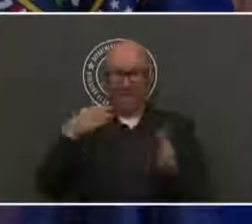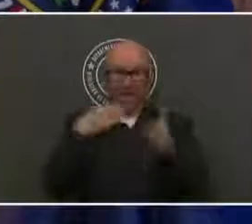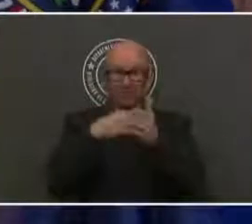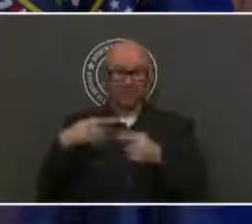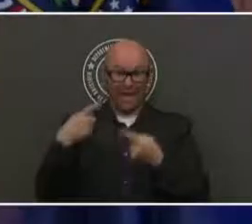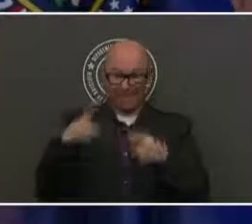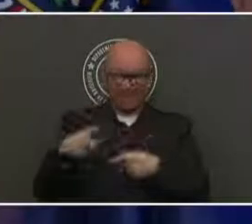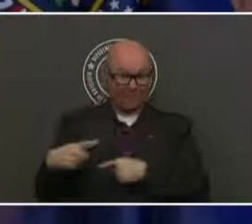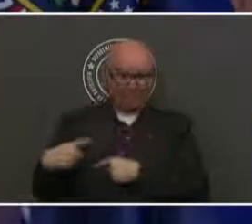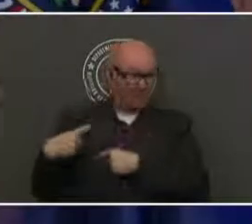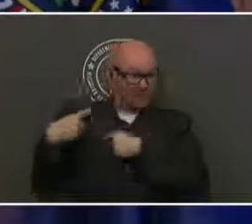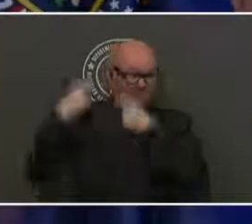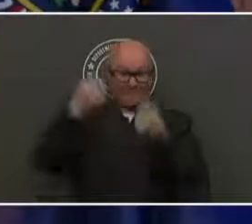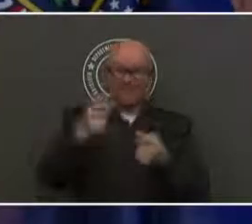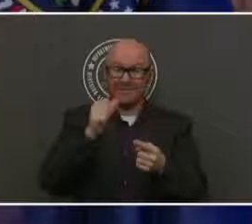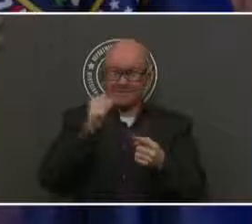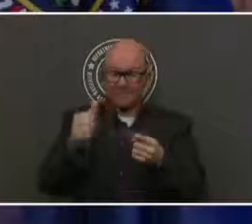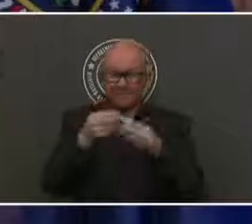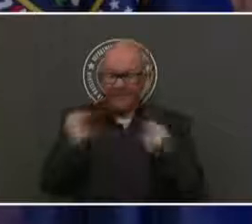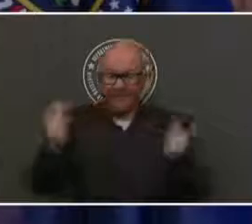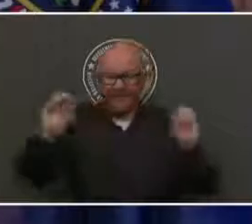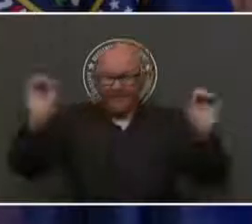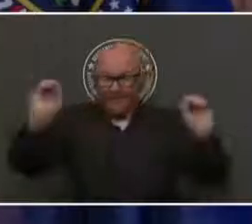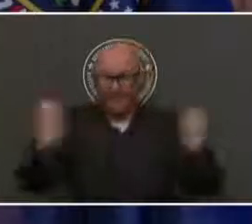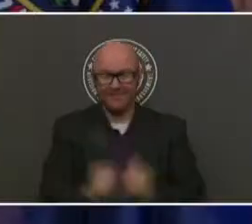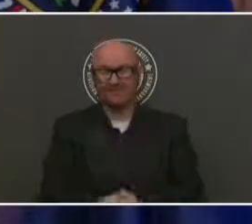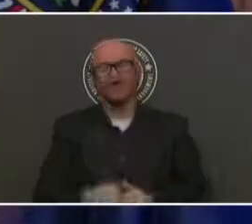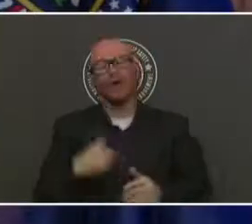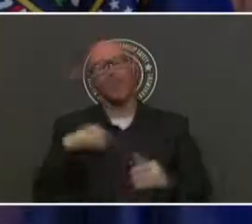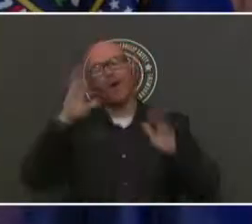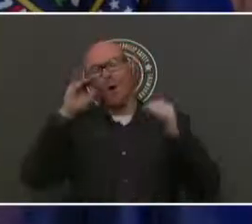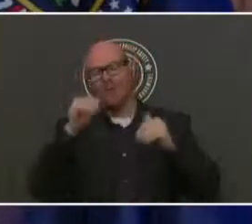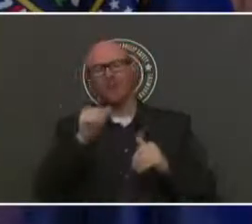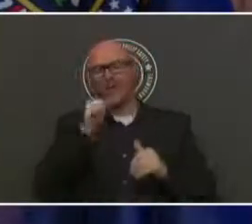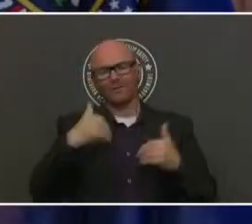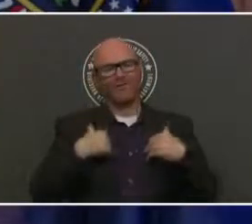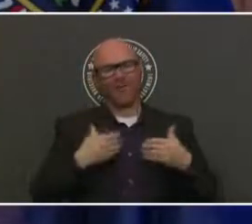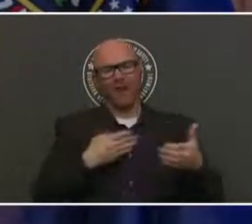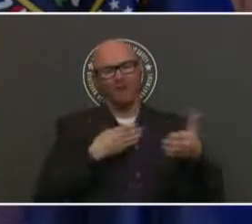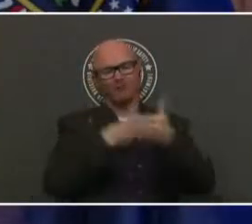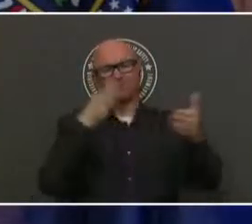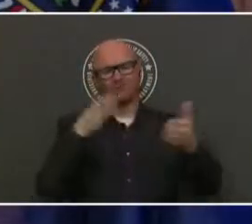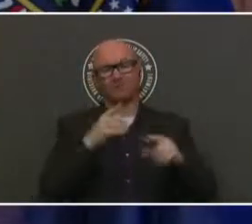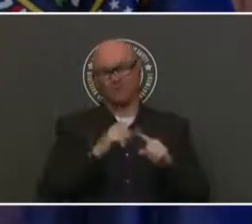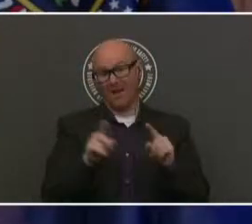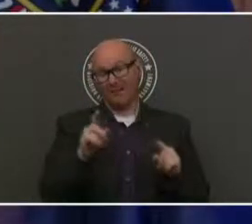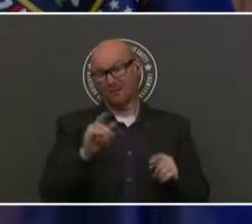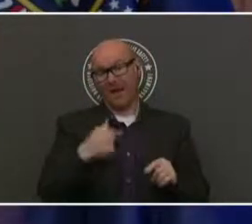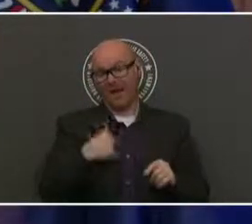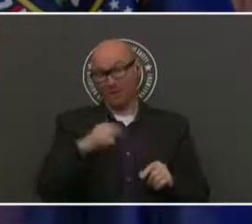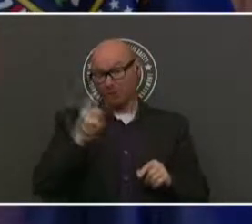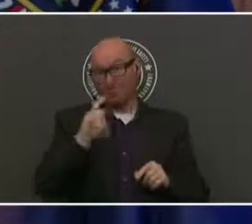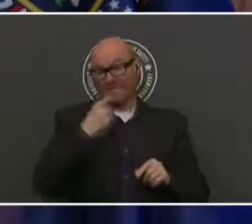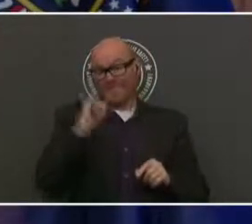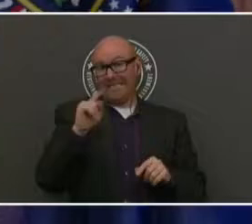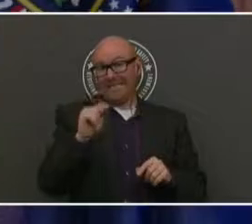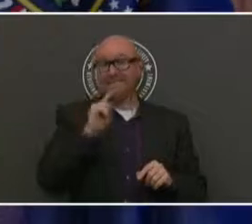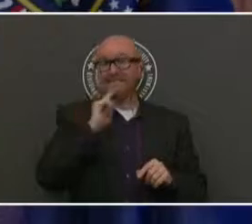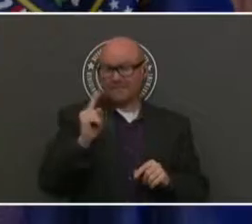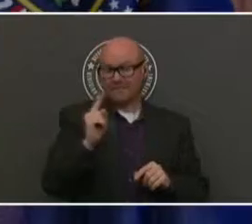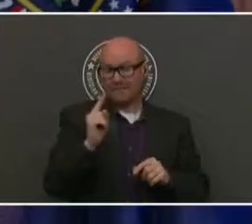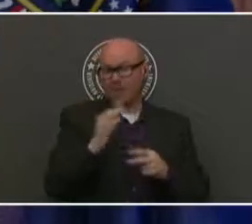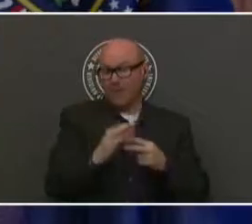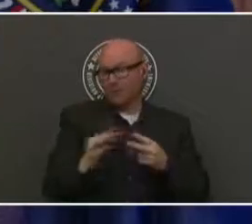help anybody and doesn't make anything better. So no, I don't want that to happen. But if I'm being practical and realistic, and I probably shouldn't be,